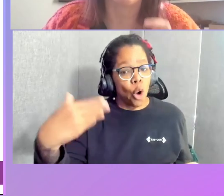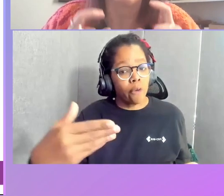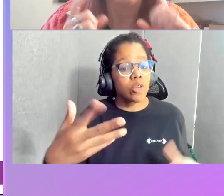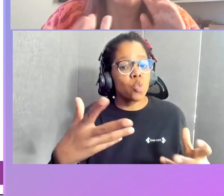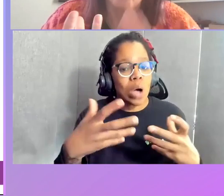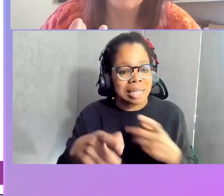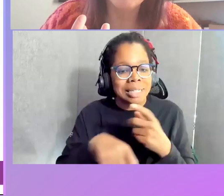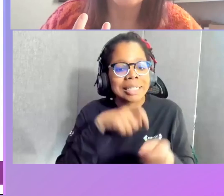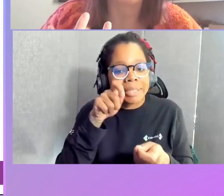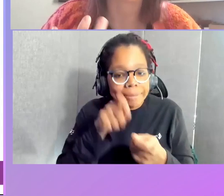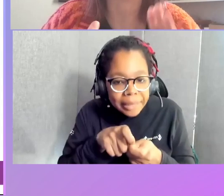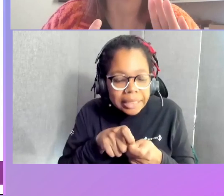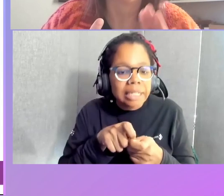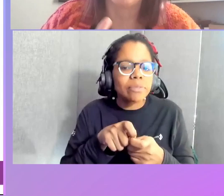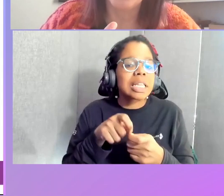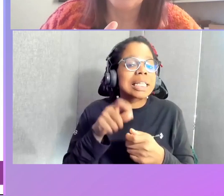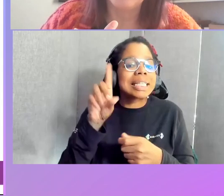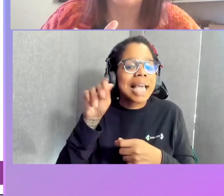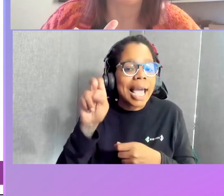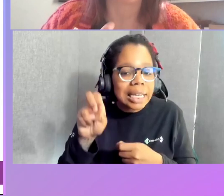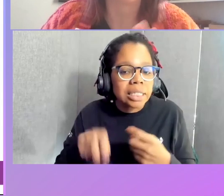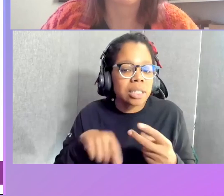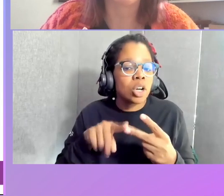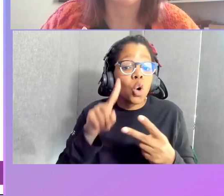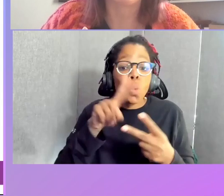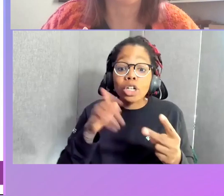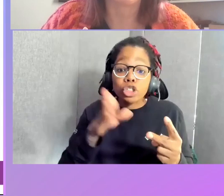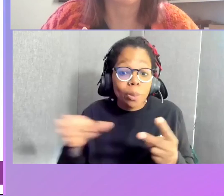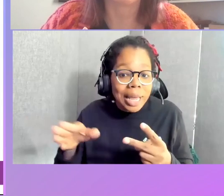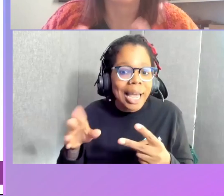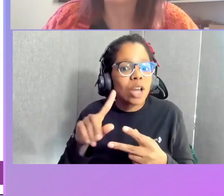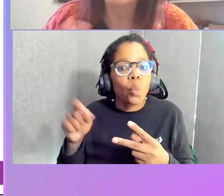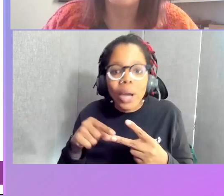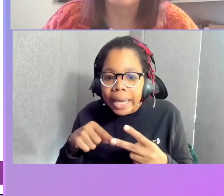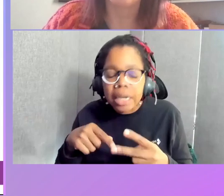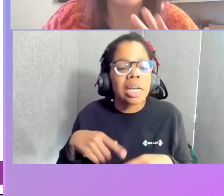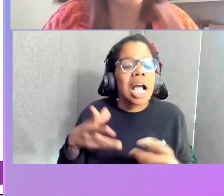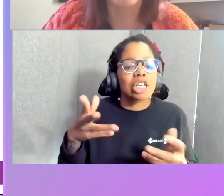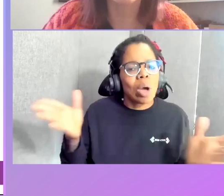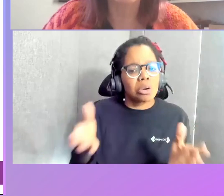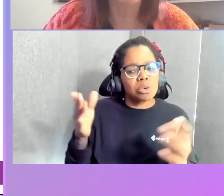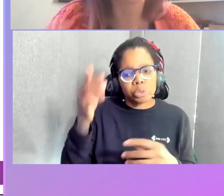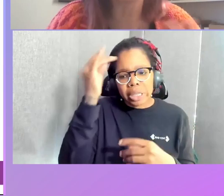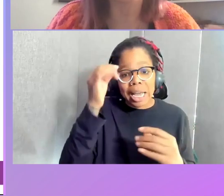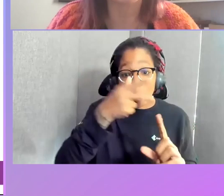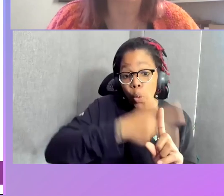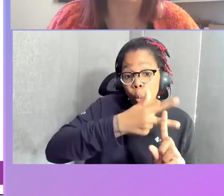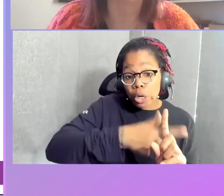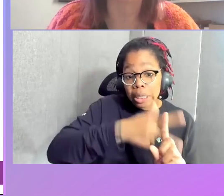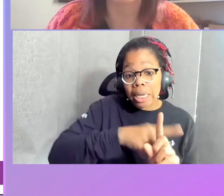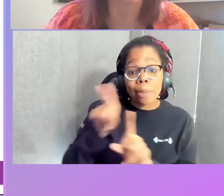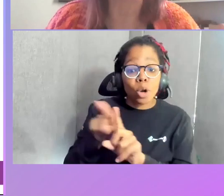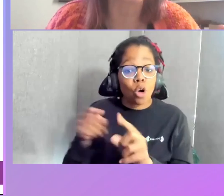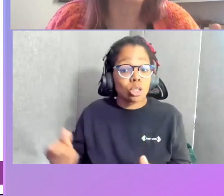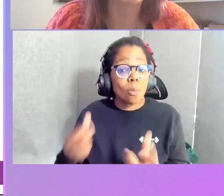looking for, what are those dates? What are you planning to do by when? And I encourage you to think both quarterly, but also